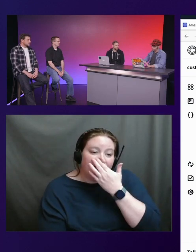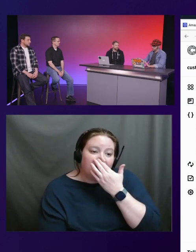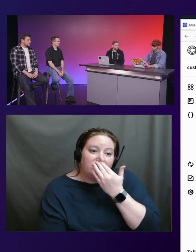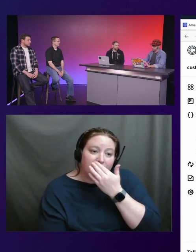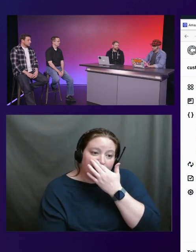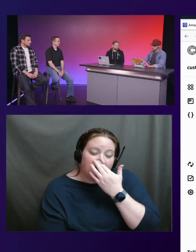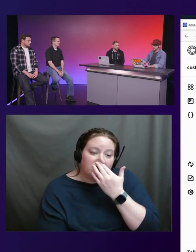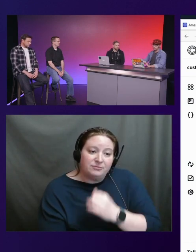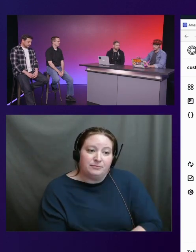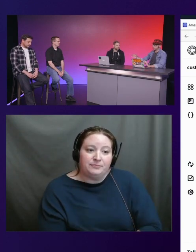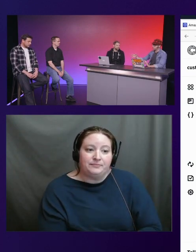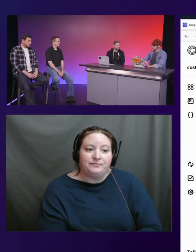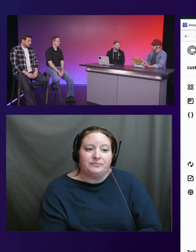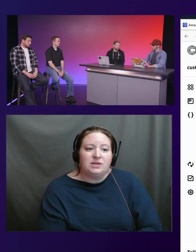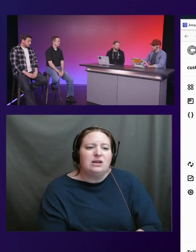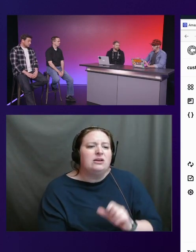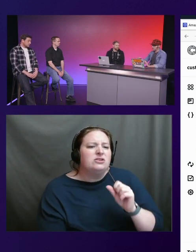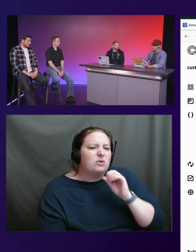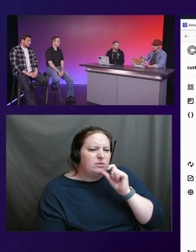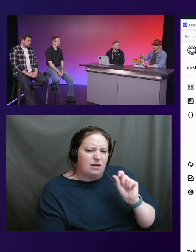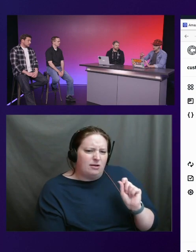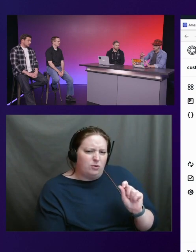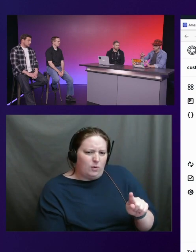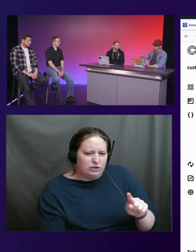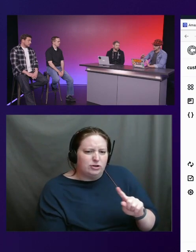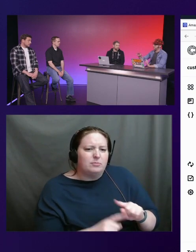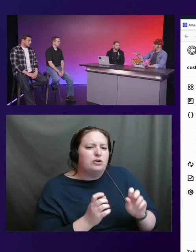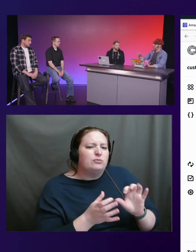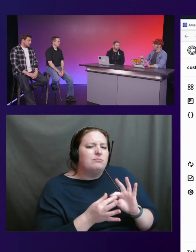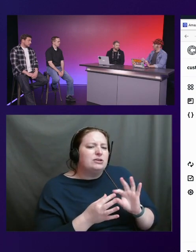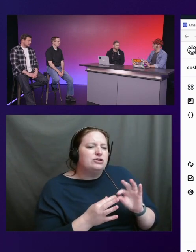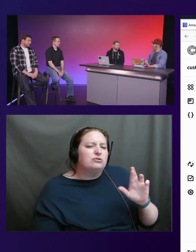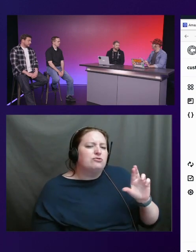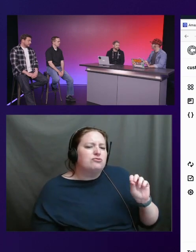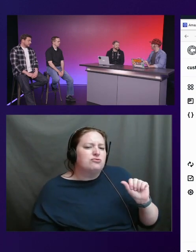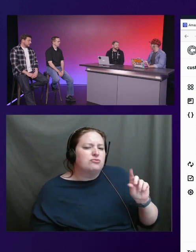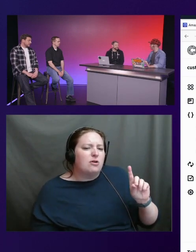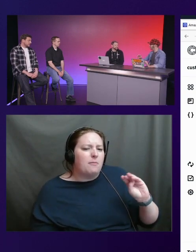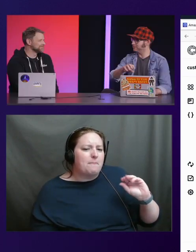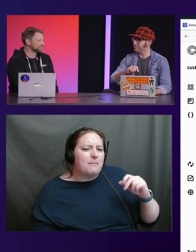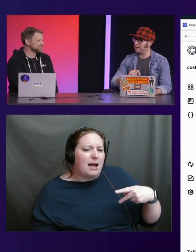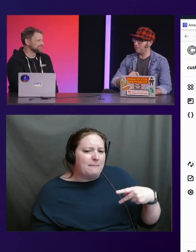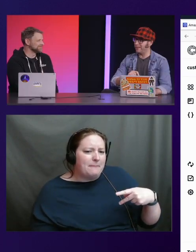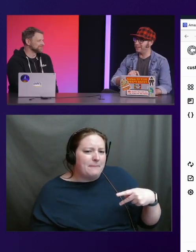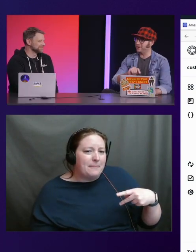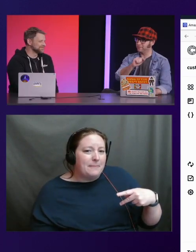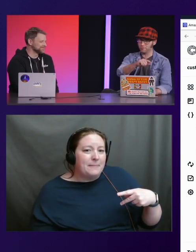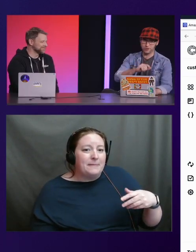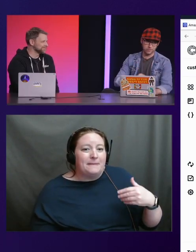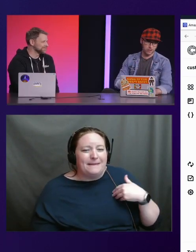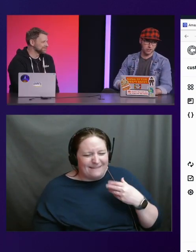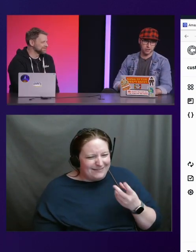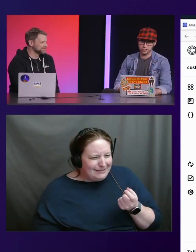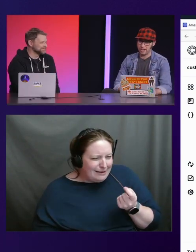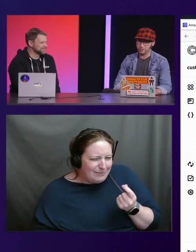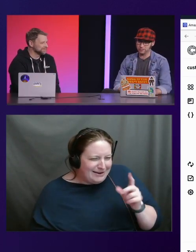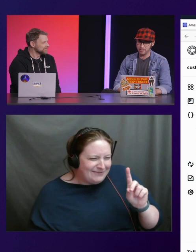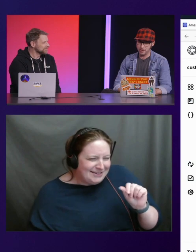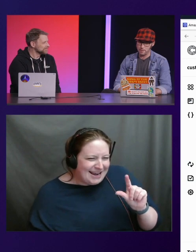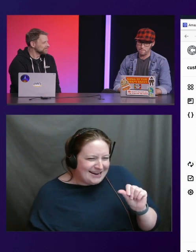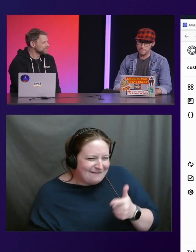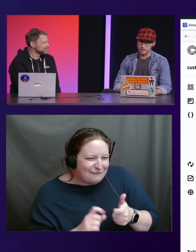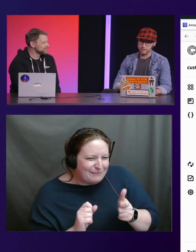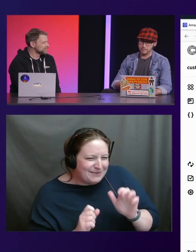not a question necessarily, but you mentioned roadmap. I'll give you all a little data point here from one of our